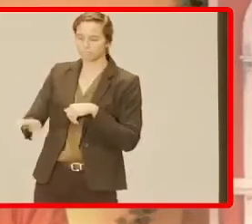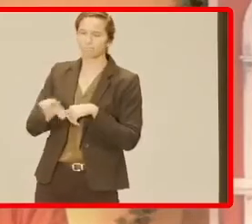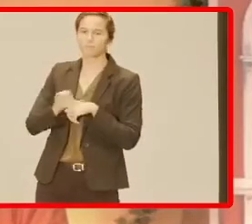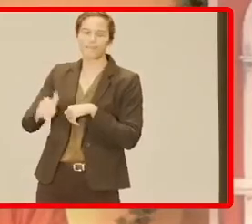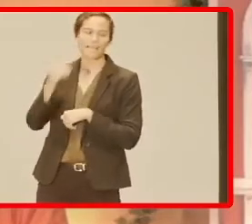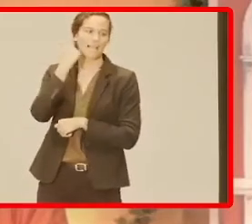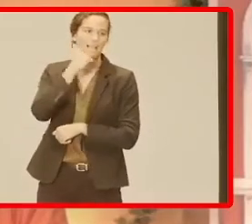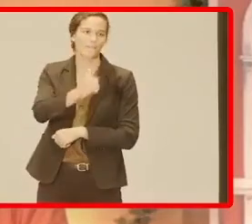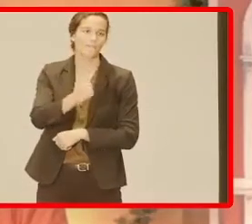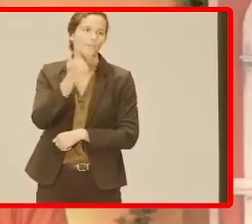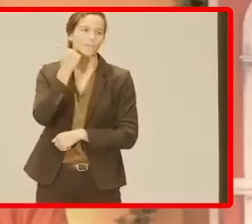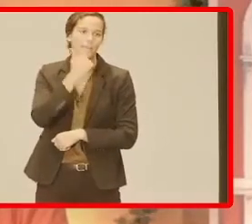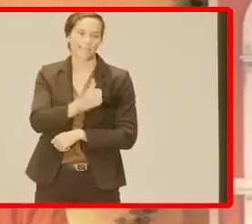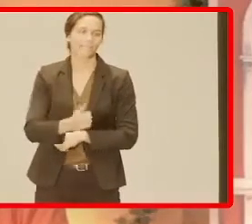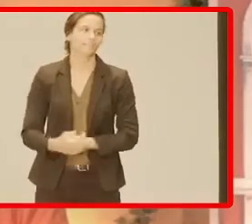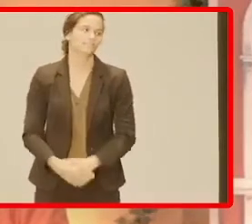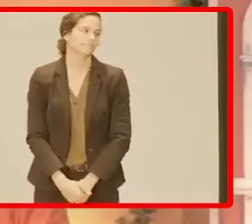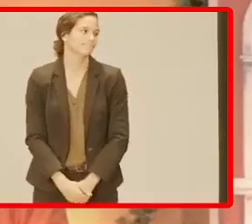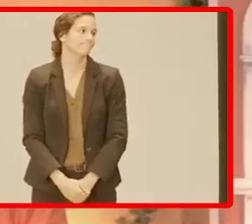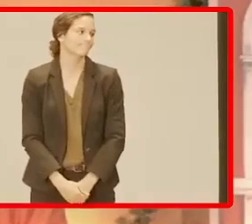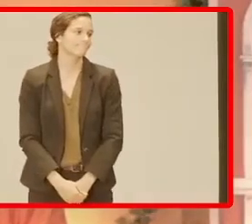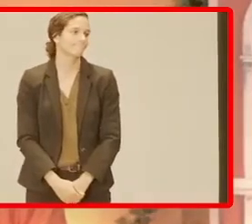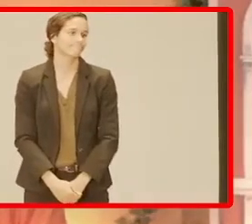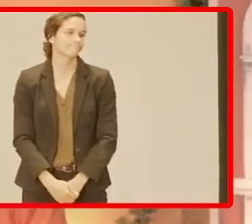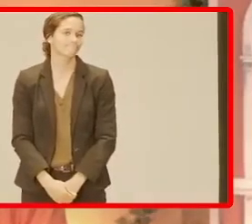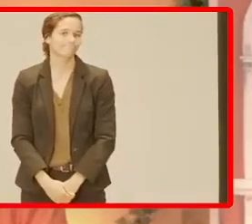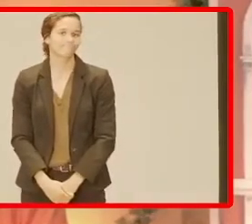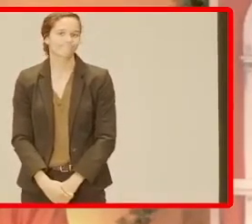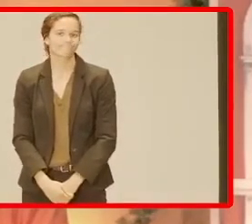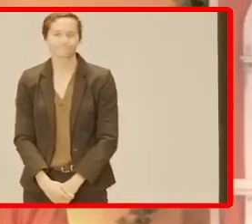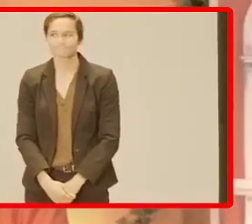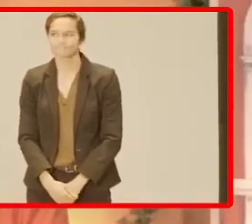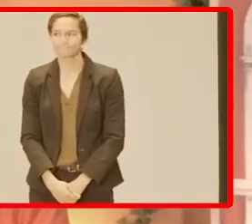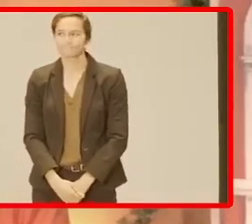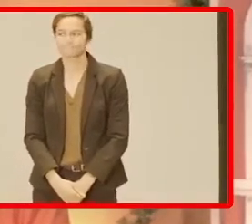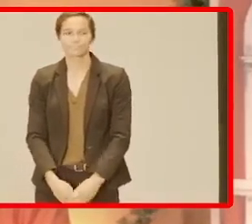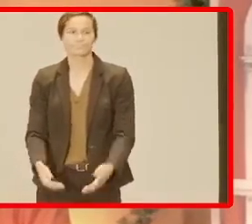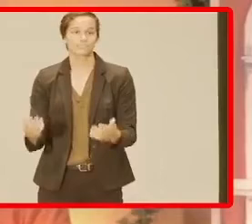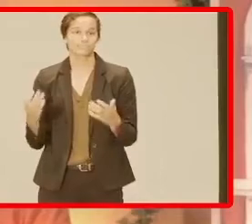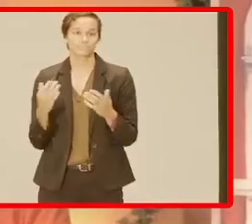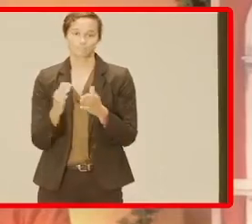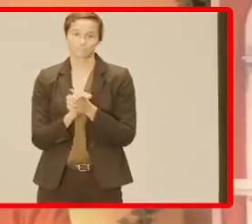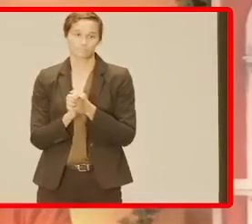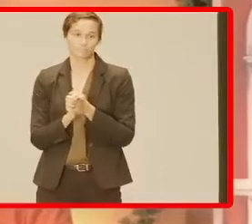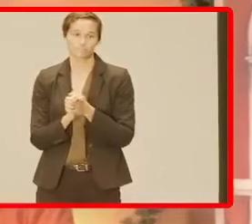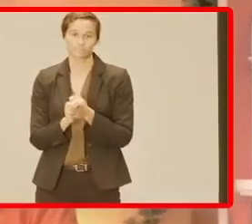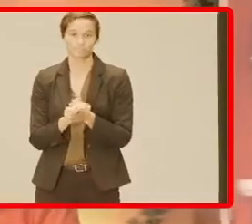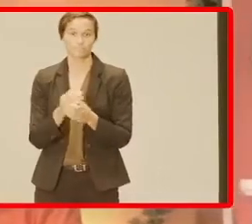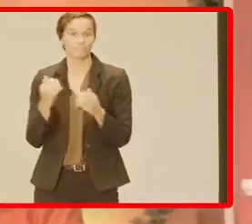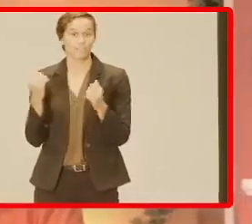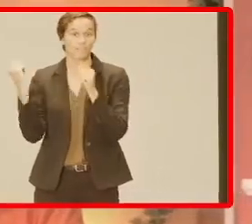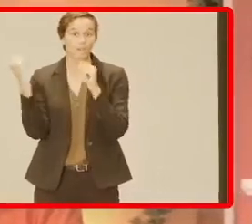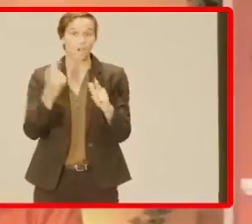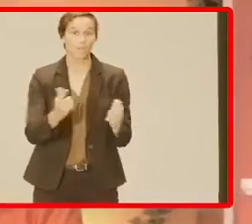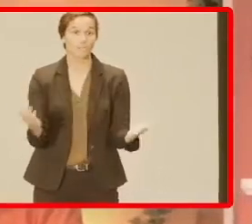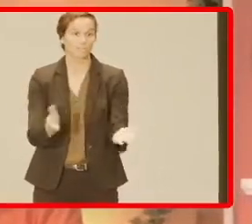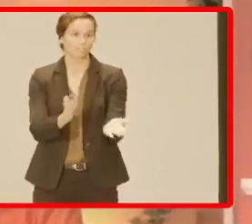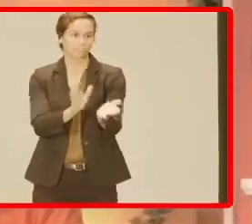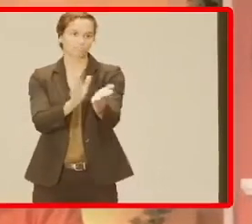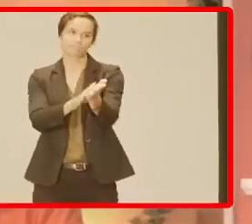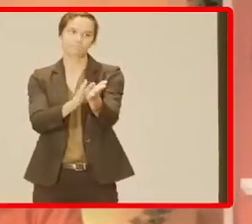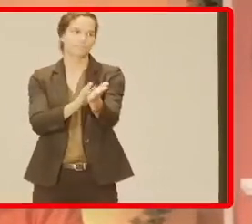out. So I want to applaud all of you who are here on a Sunday